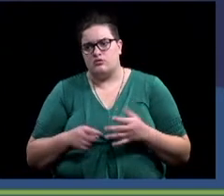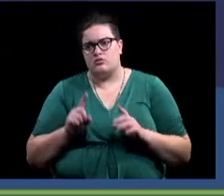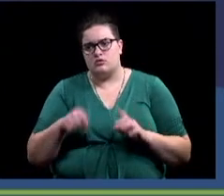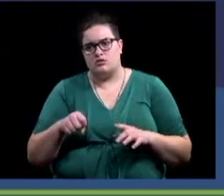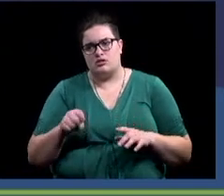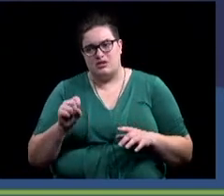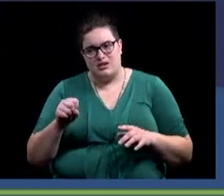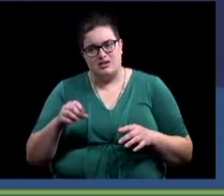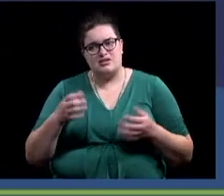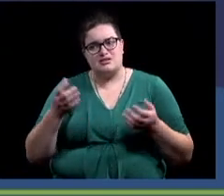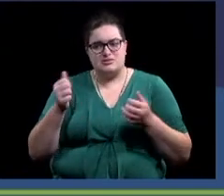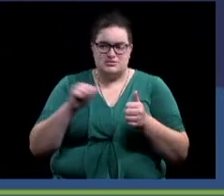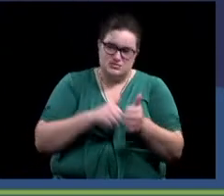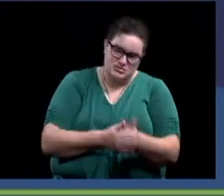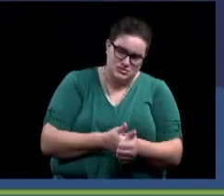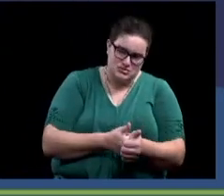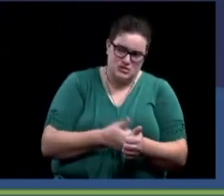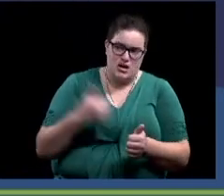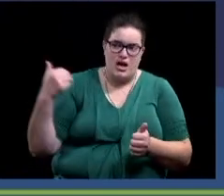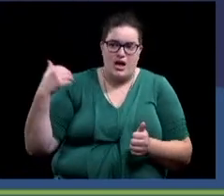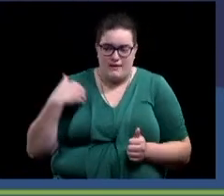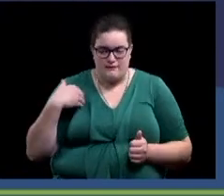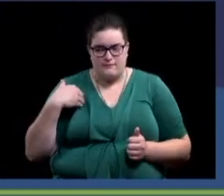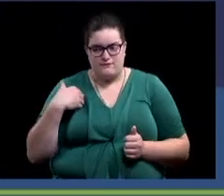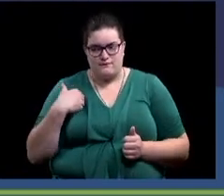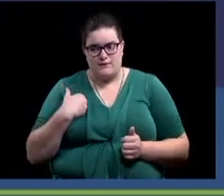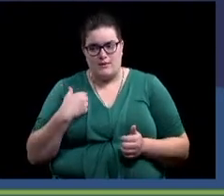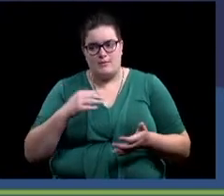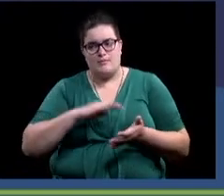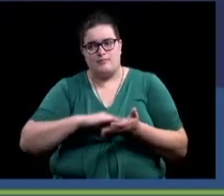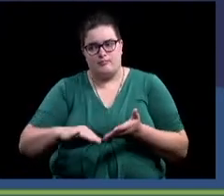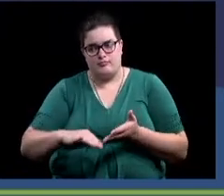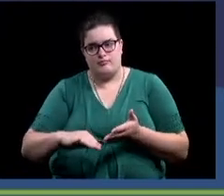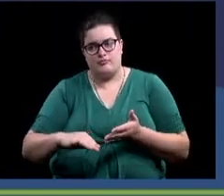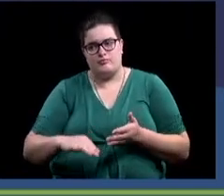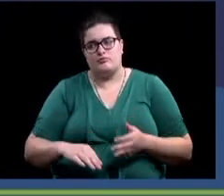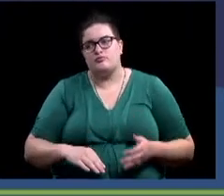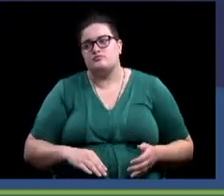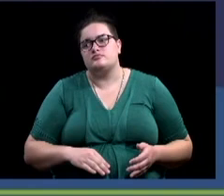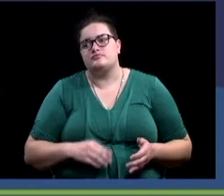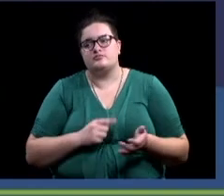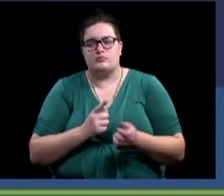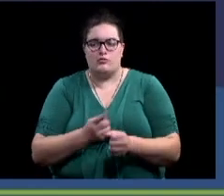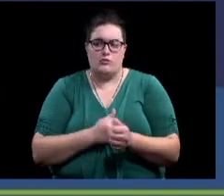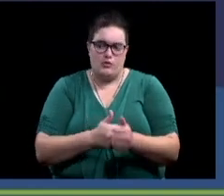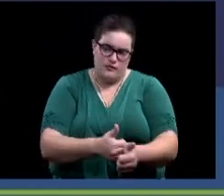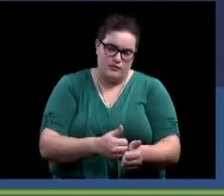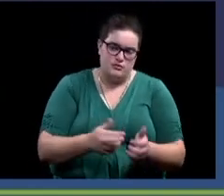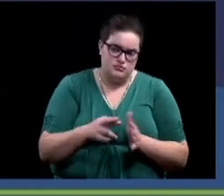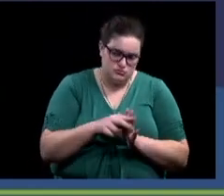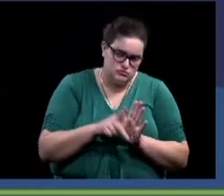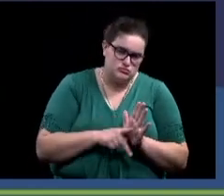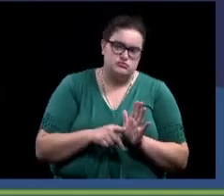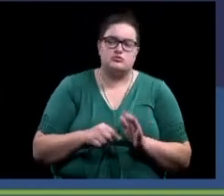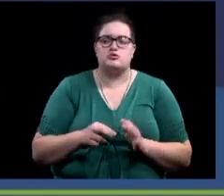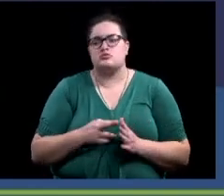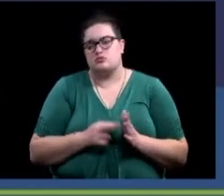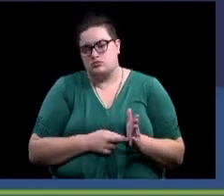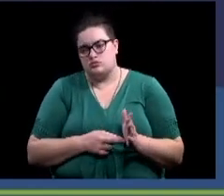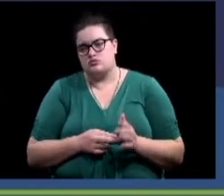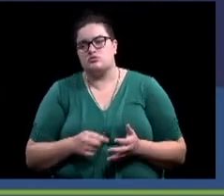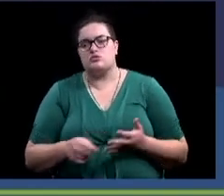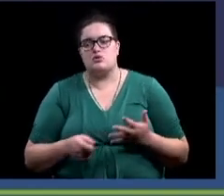or action was lawful, proper, and in accordance with departmental rules and procedures. And finally, the investigation could be